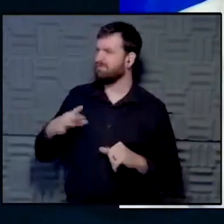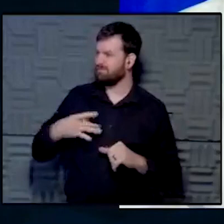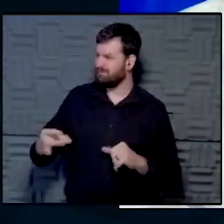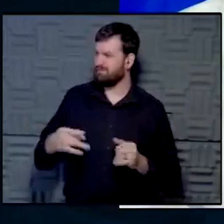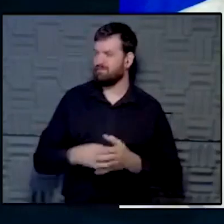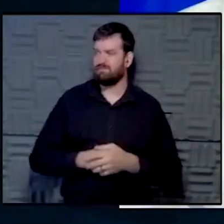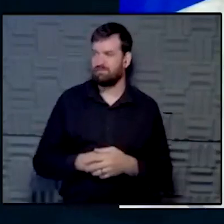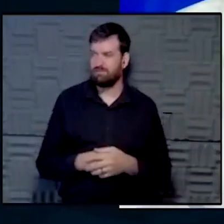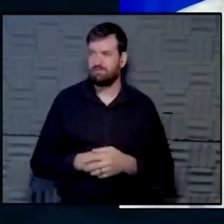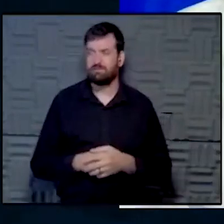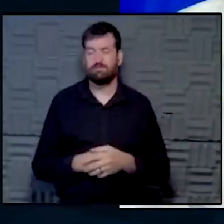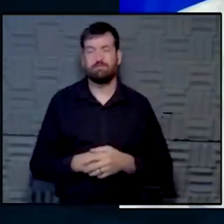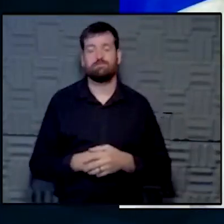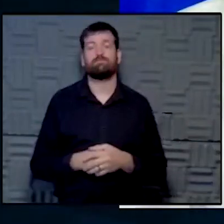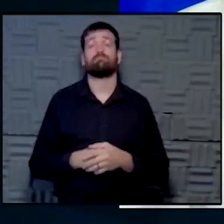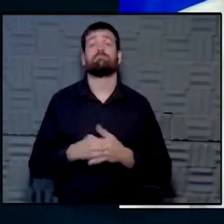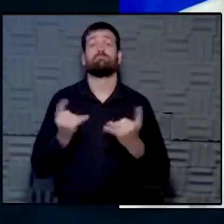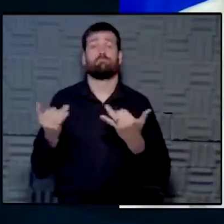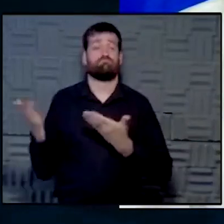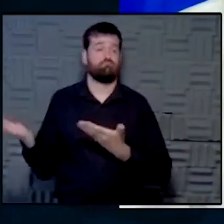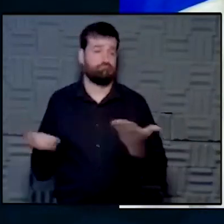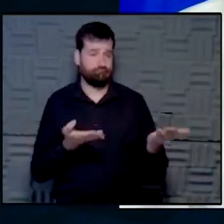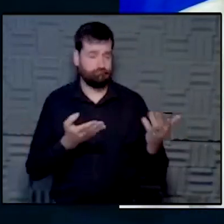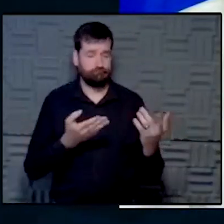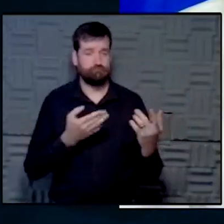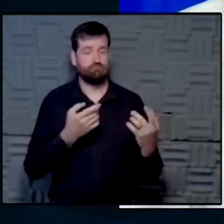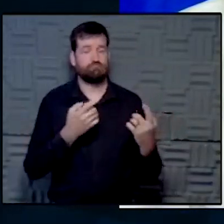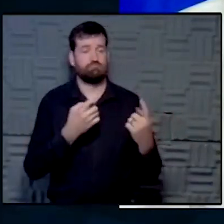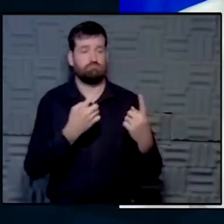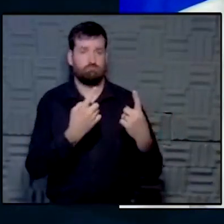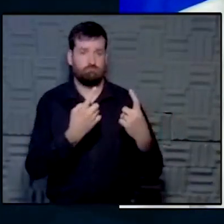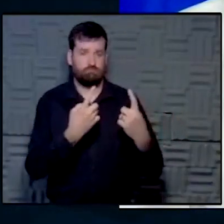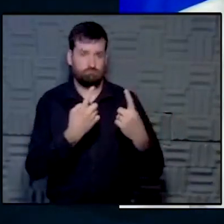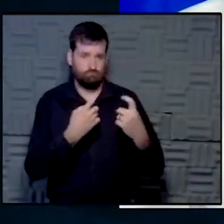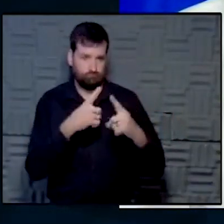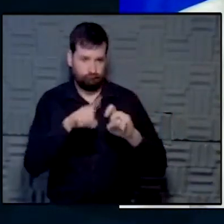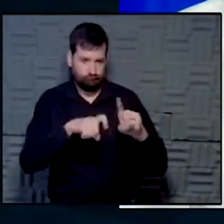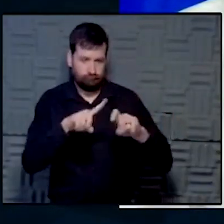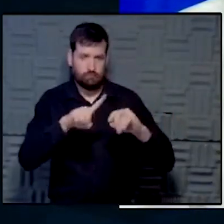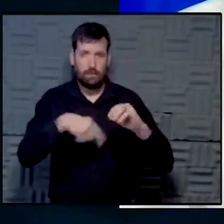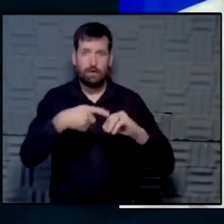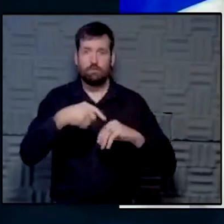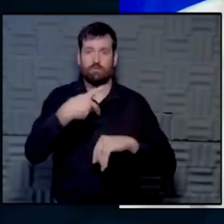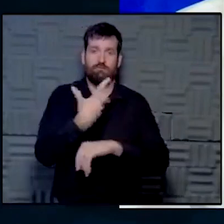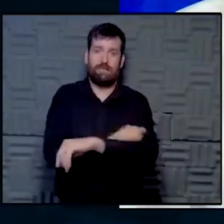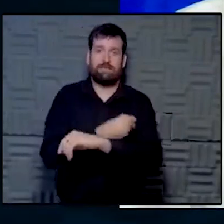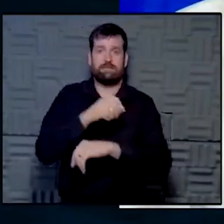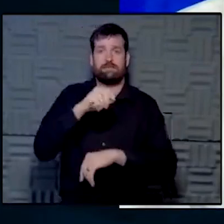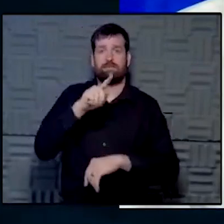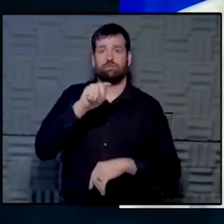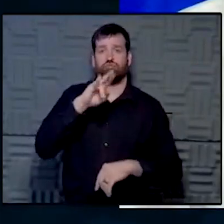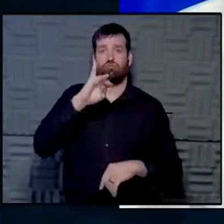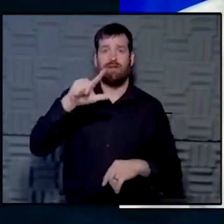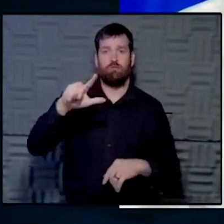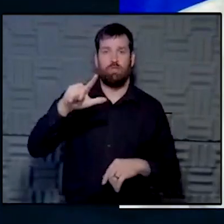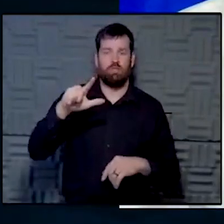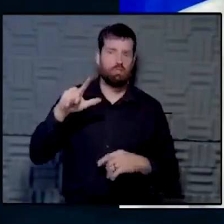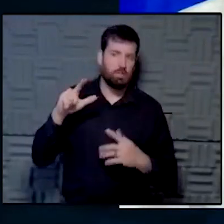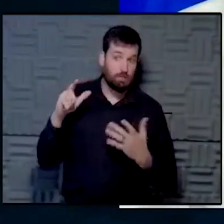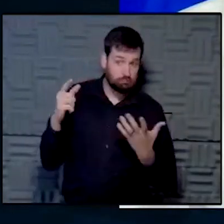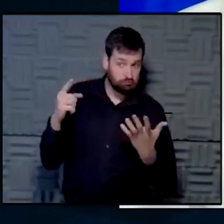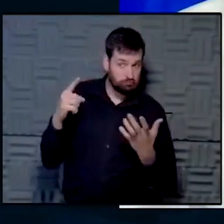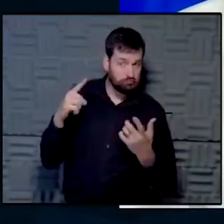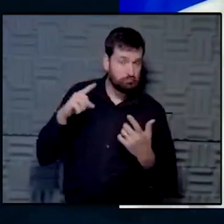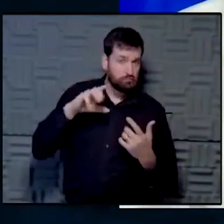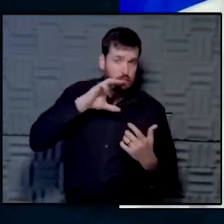way to go, I think. So let's turn now to a question about vaccine trials, Dr. Pahud, over at Children's that you've been helping lead. How far down can we